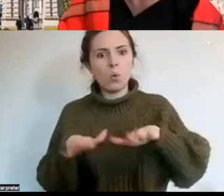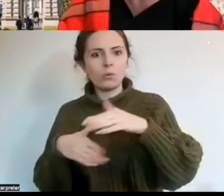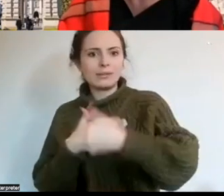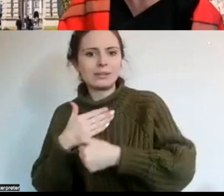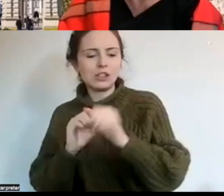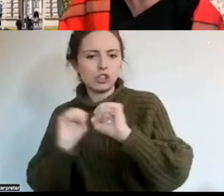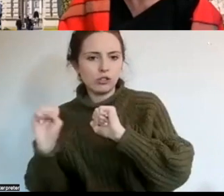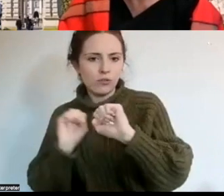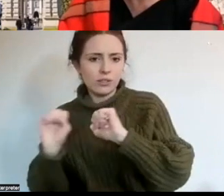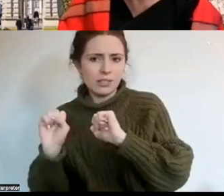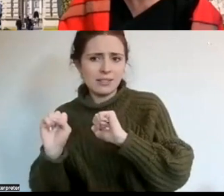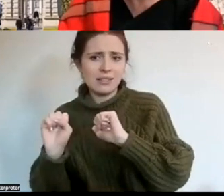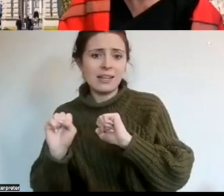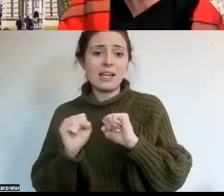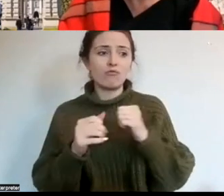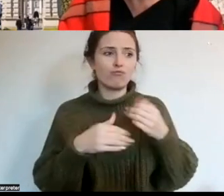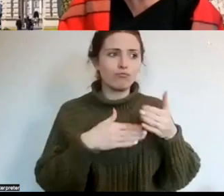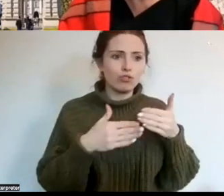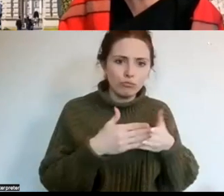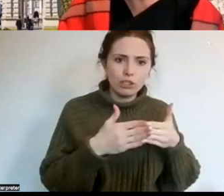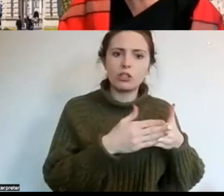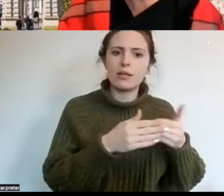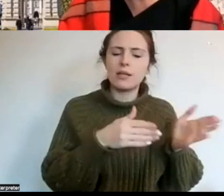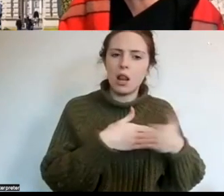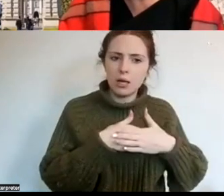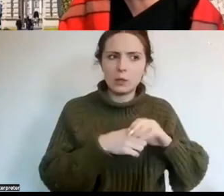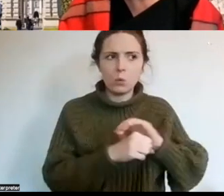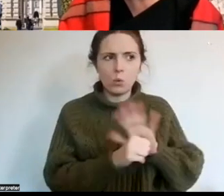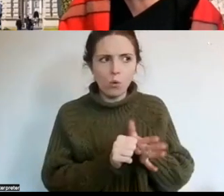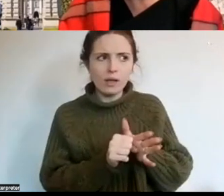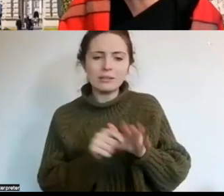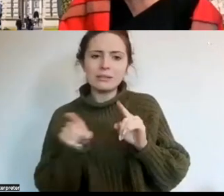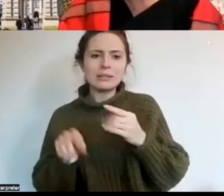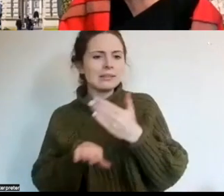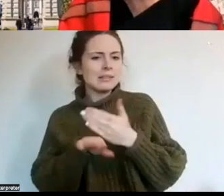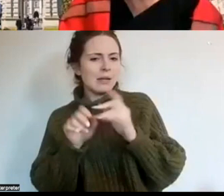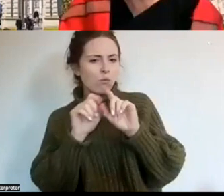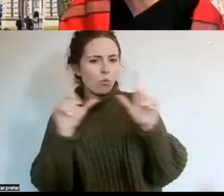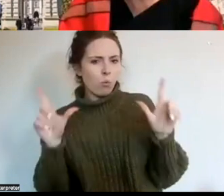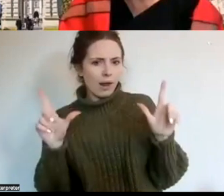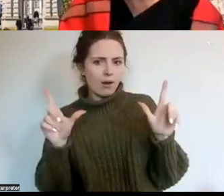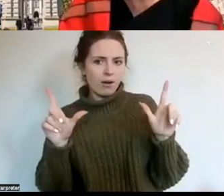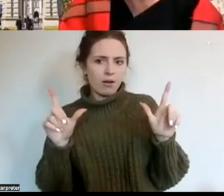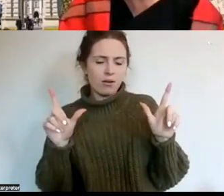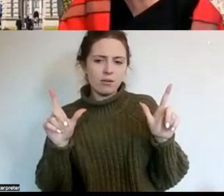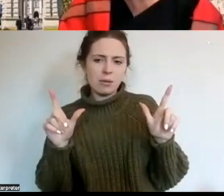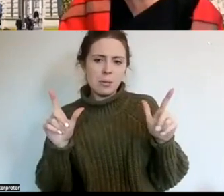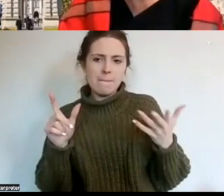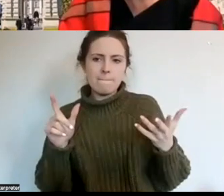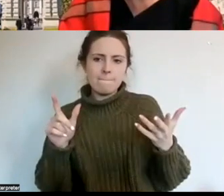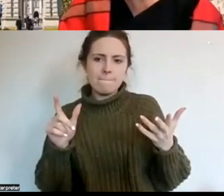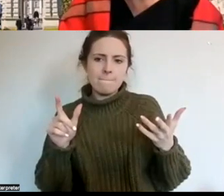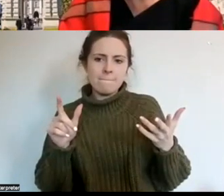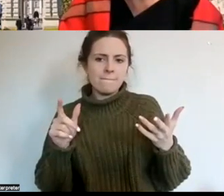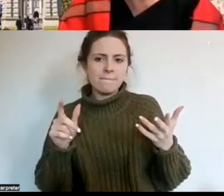actually made staff an awful lot more aware of that and looked at the whole issue about being very, how do they build